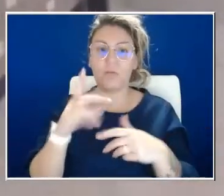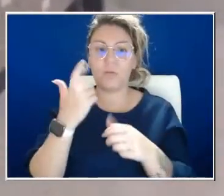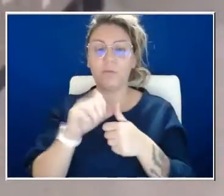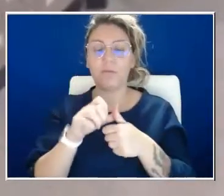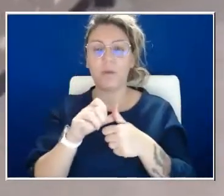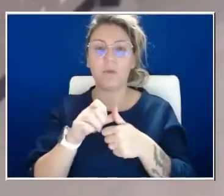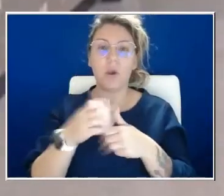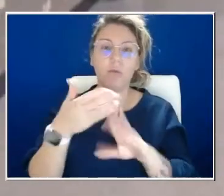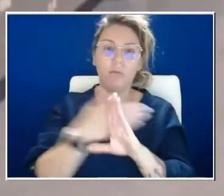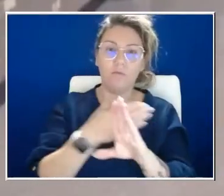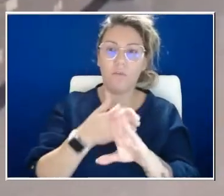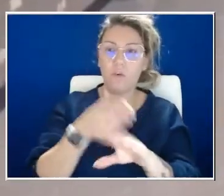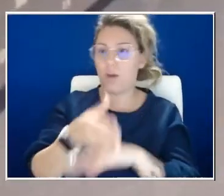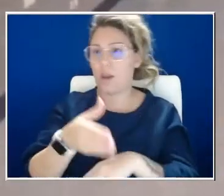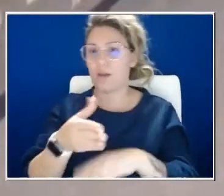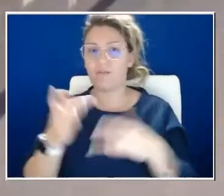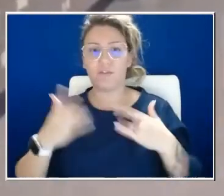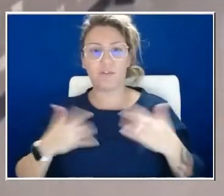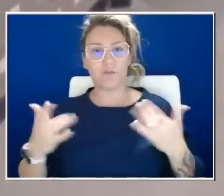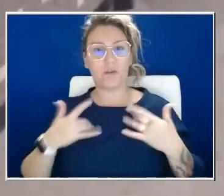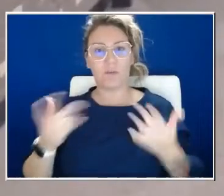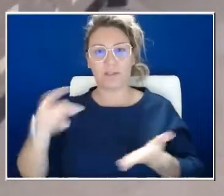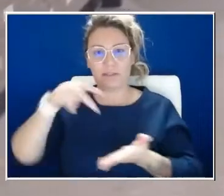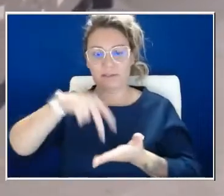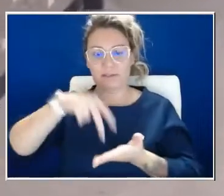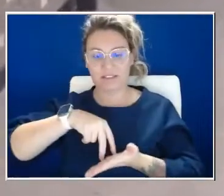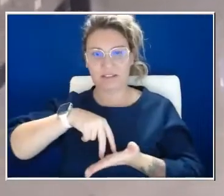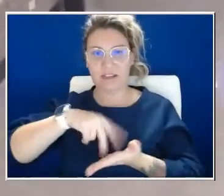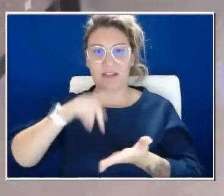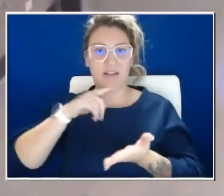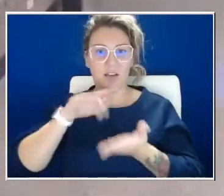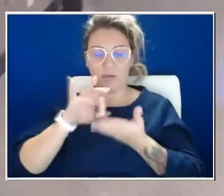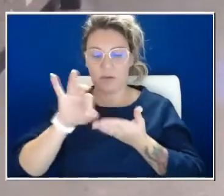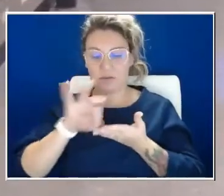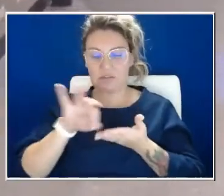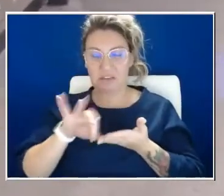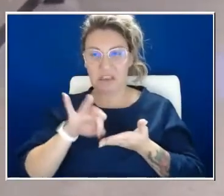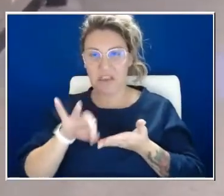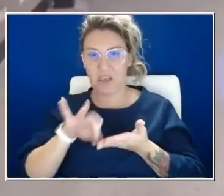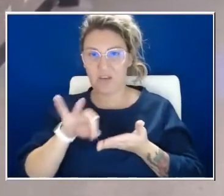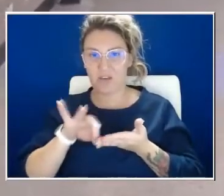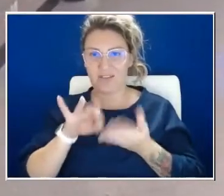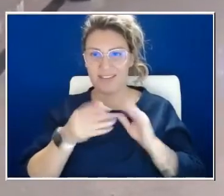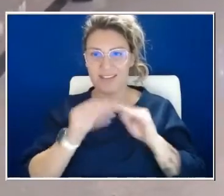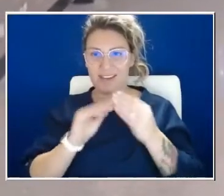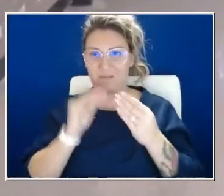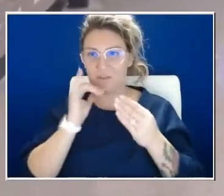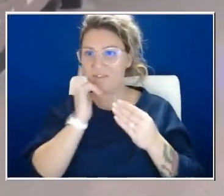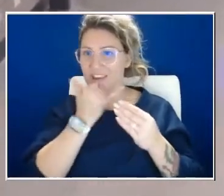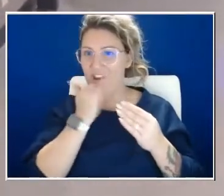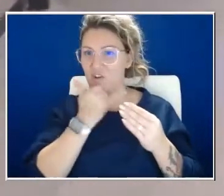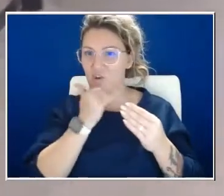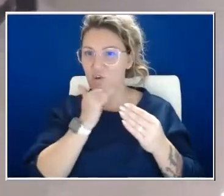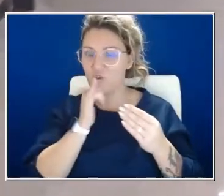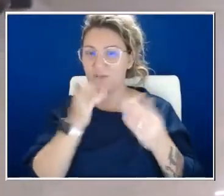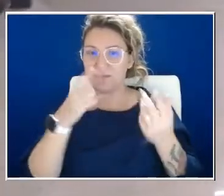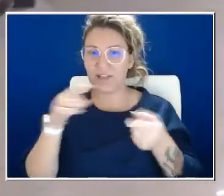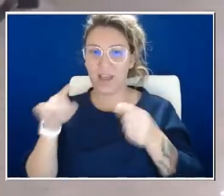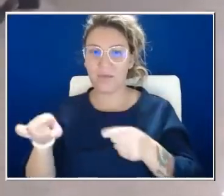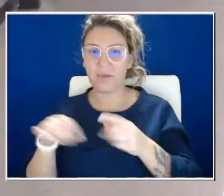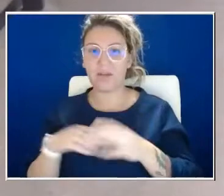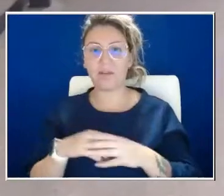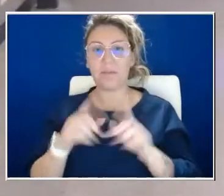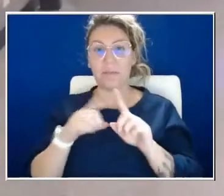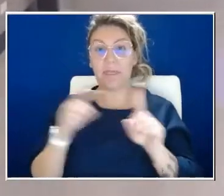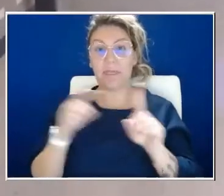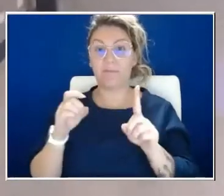I would even have them stand on the sideline, and I would count in my head, the number of errors he scores. So from a sideline